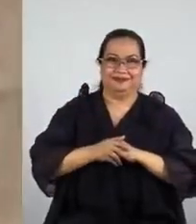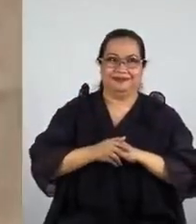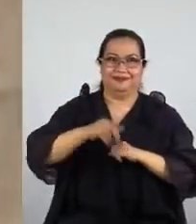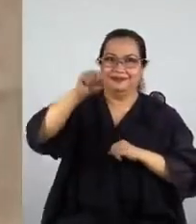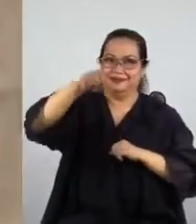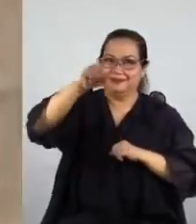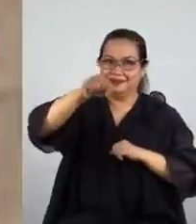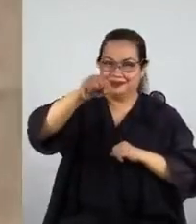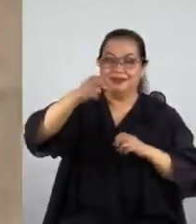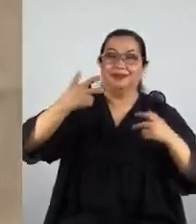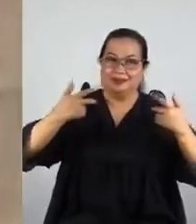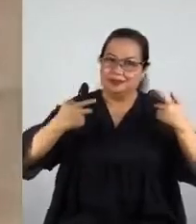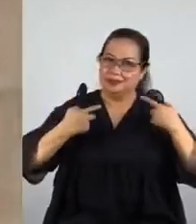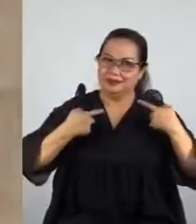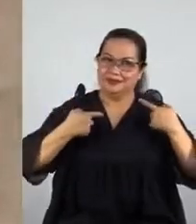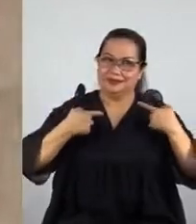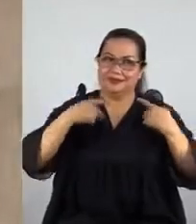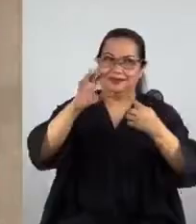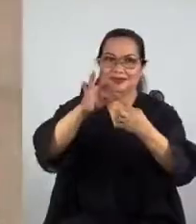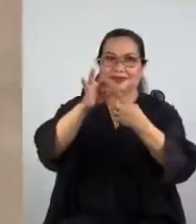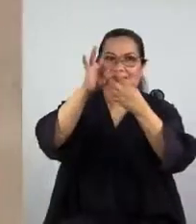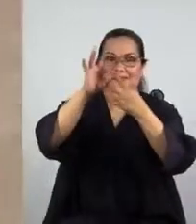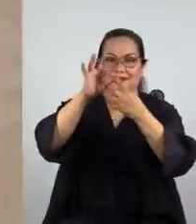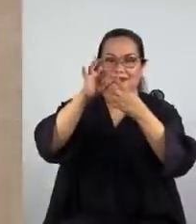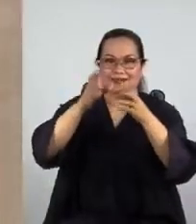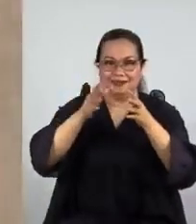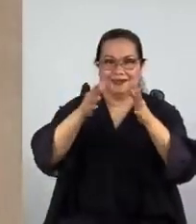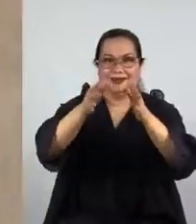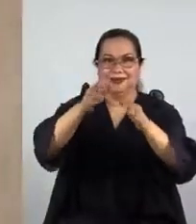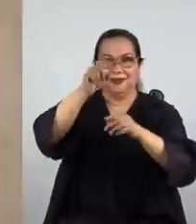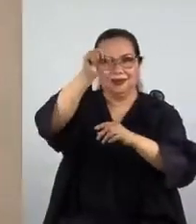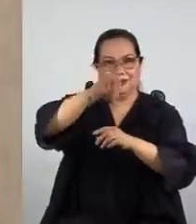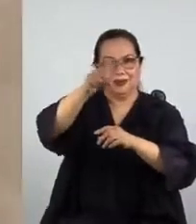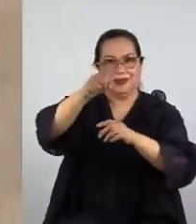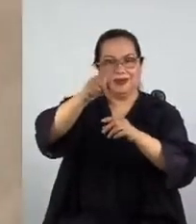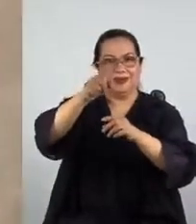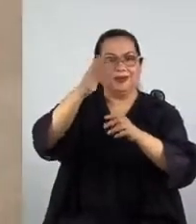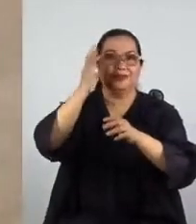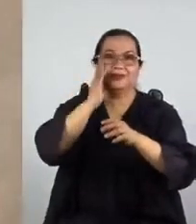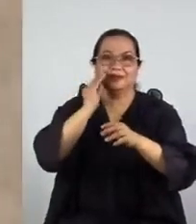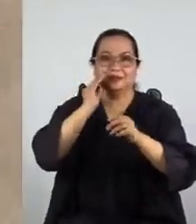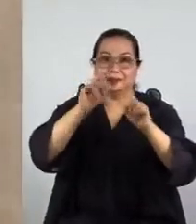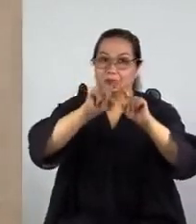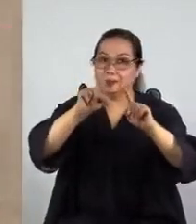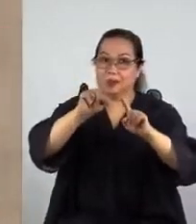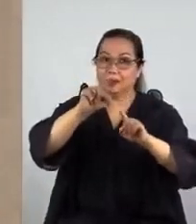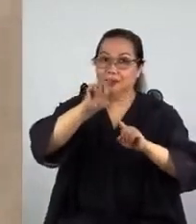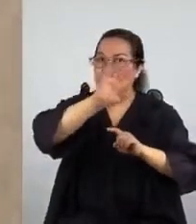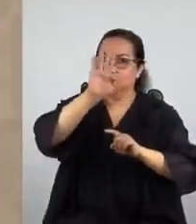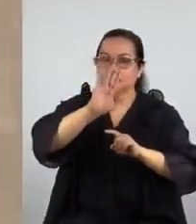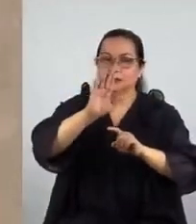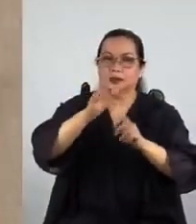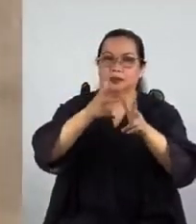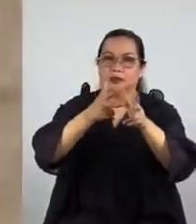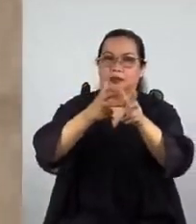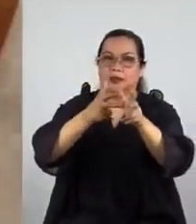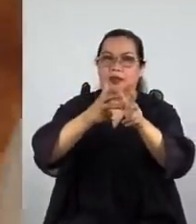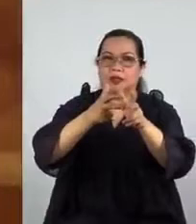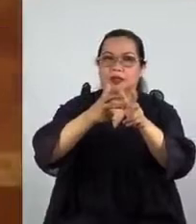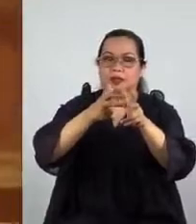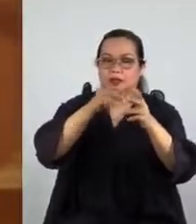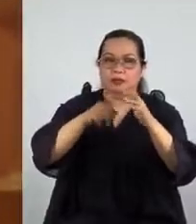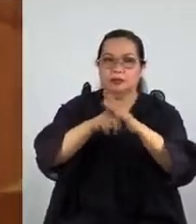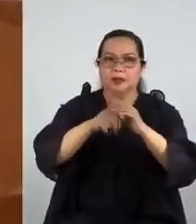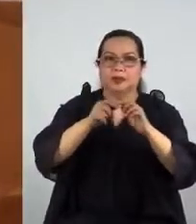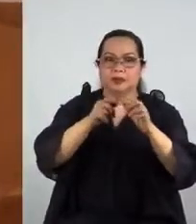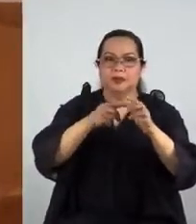Yes, we do have this unique road that we need to run, but we never have to run it privately. We do